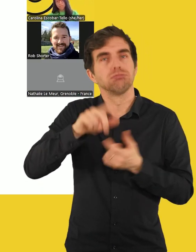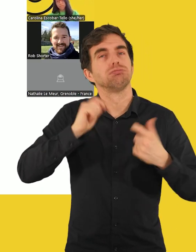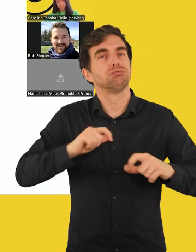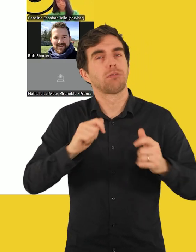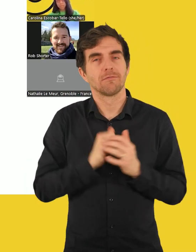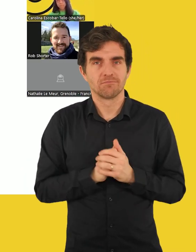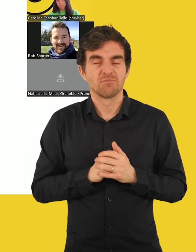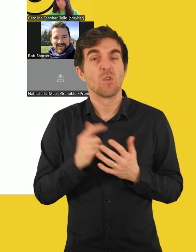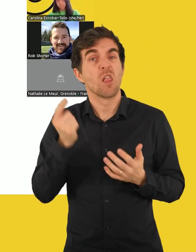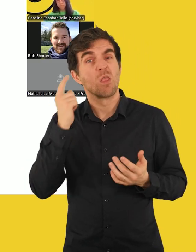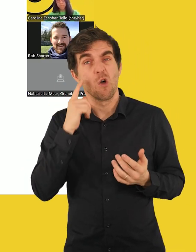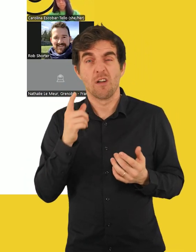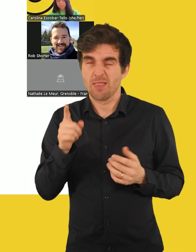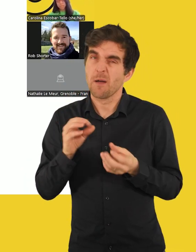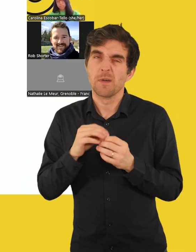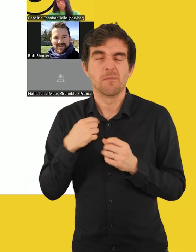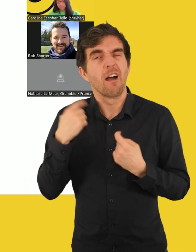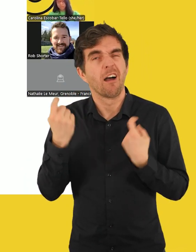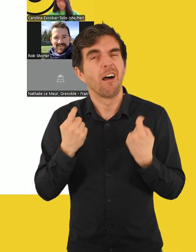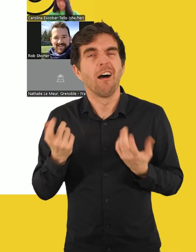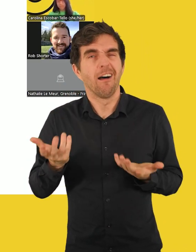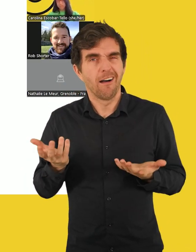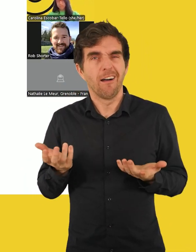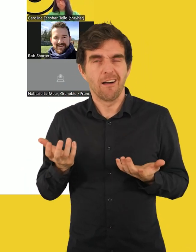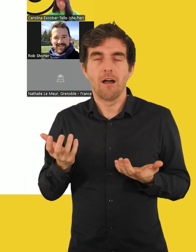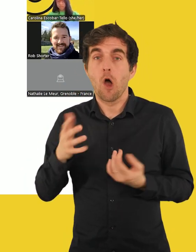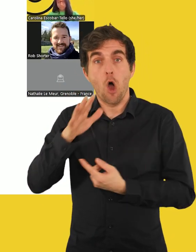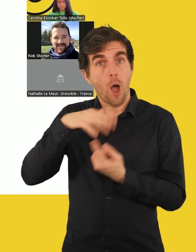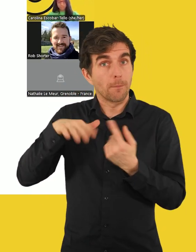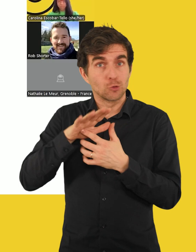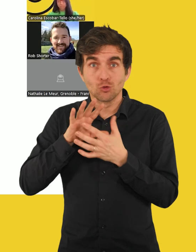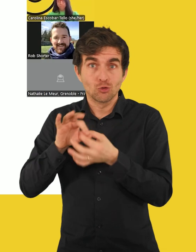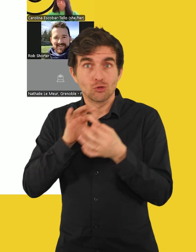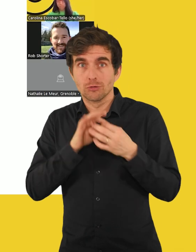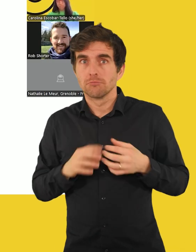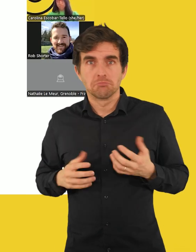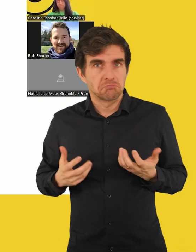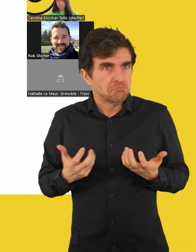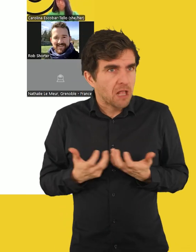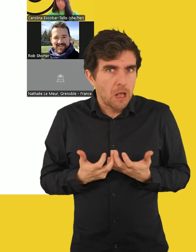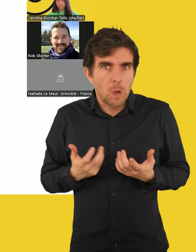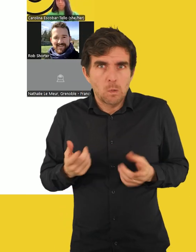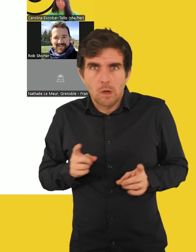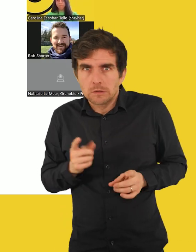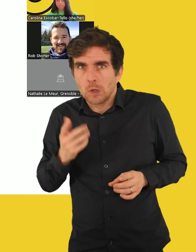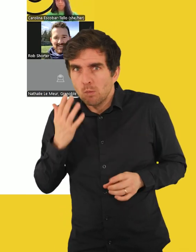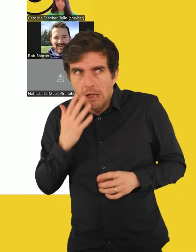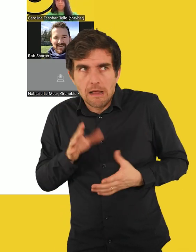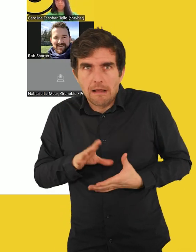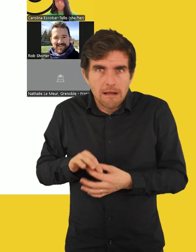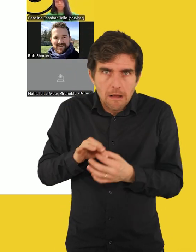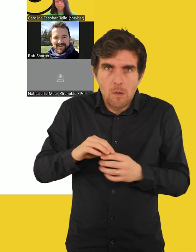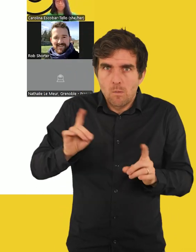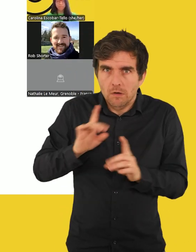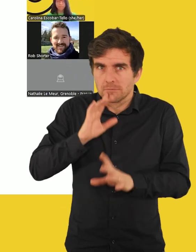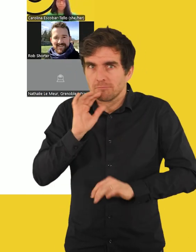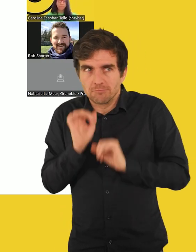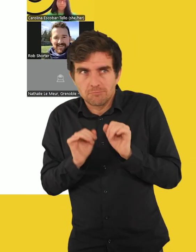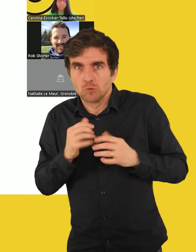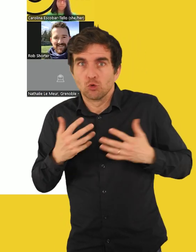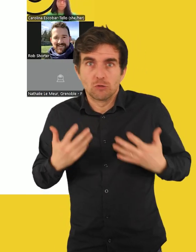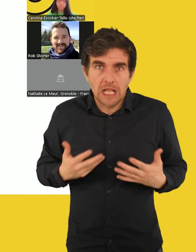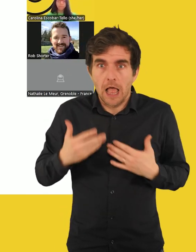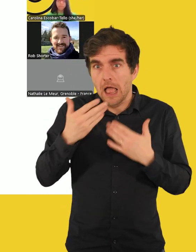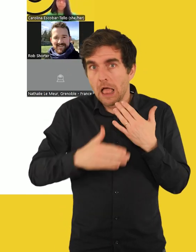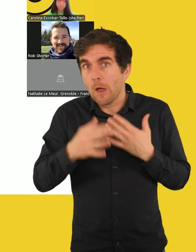out. And it's thoughts like hers that make me think of this whole community and how when we get together, when we